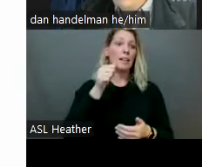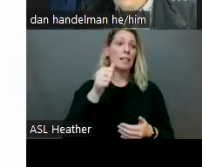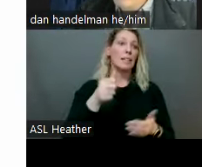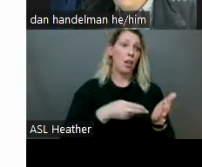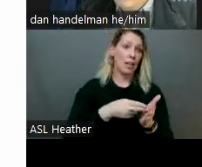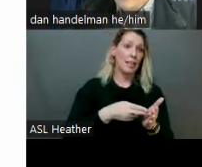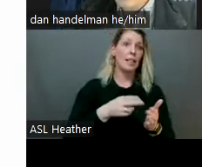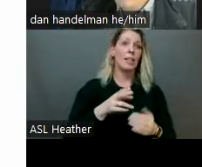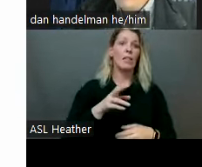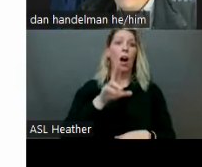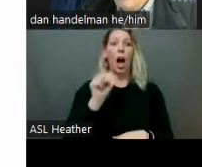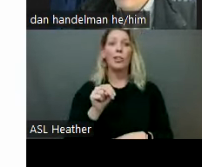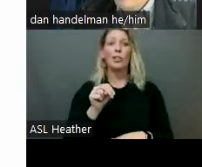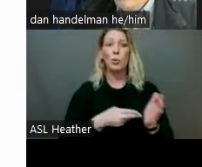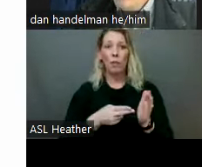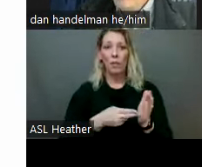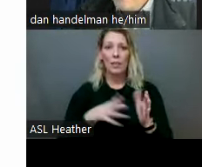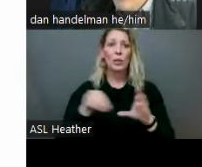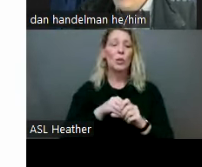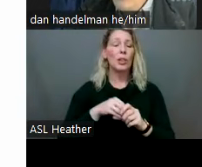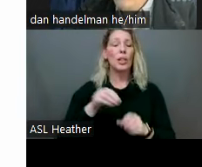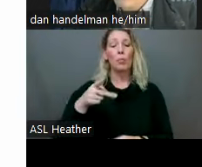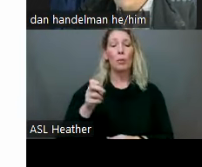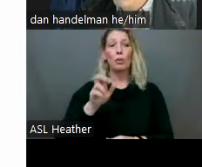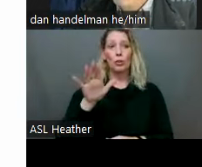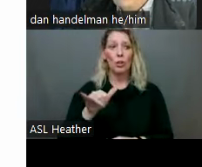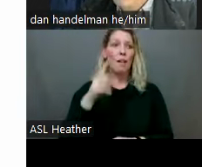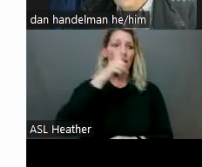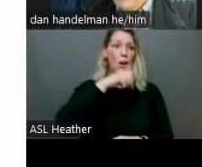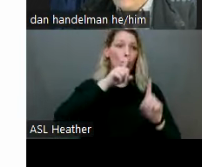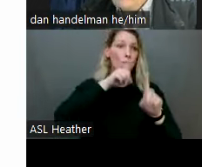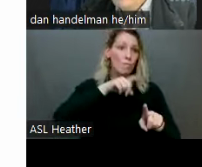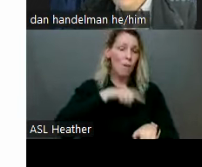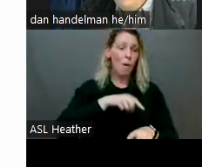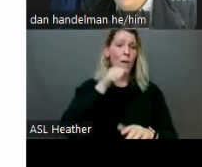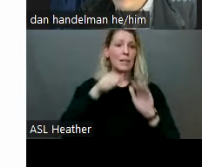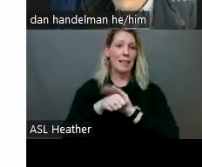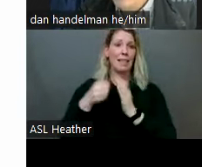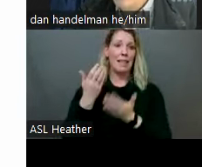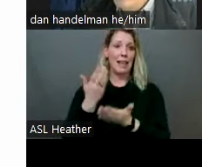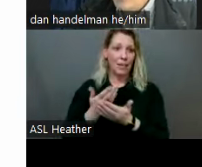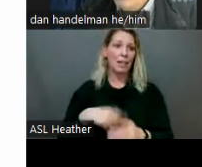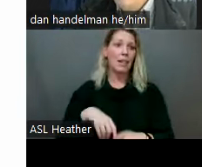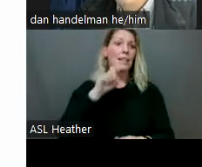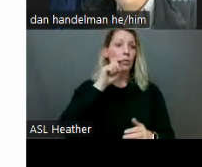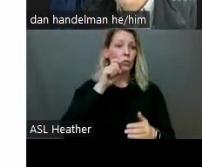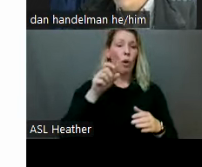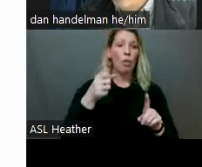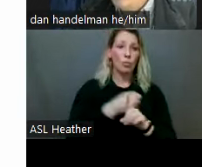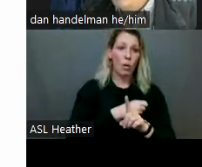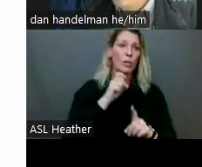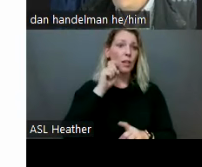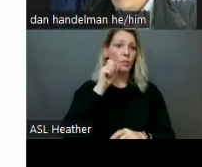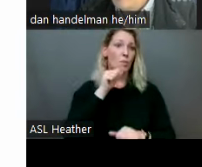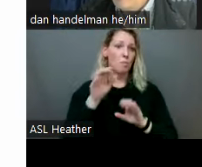1, dishonesty/untruthfulness, including perjury. 2, false reports and concealing evidence. 3, sexual assaults, sexual